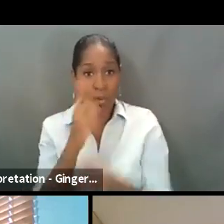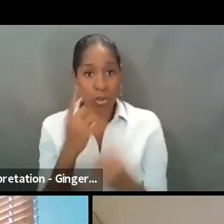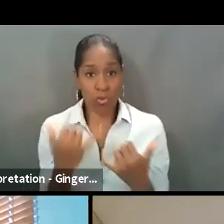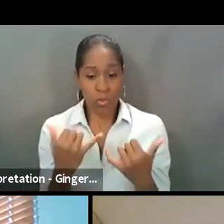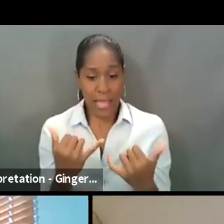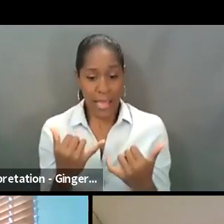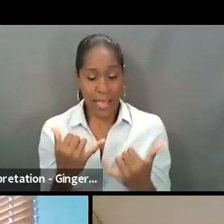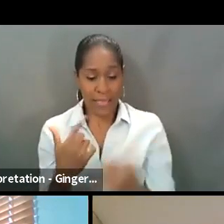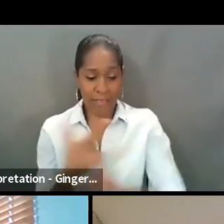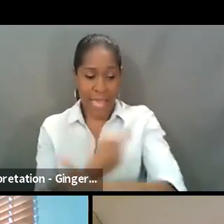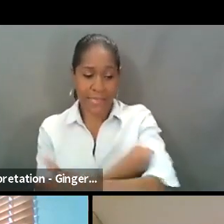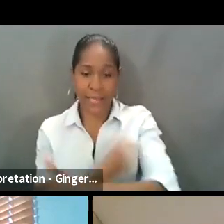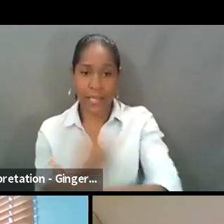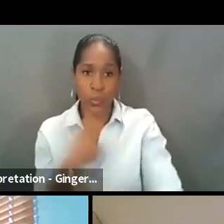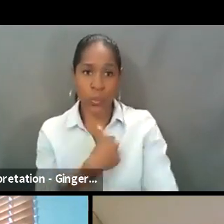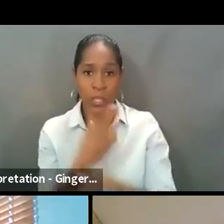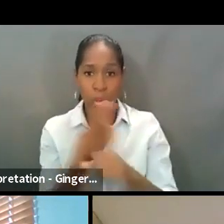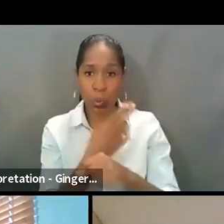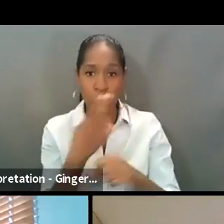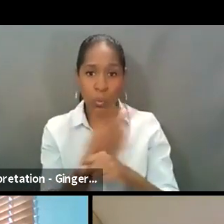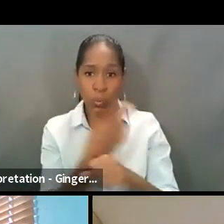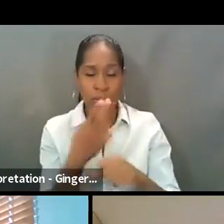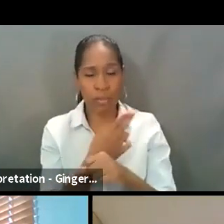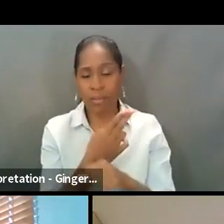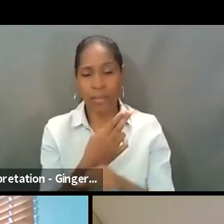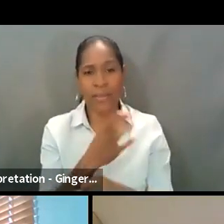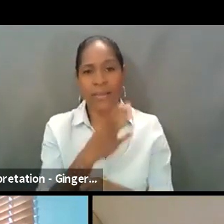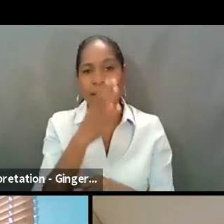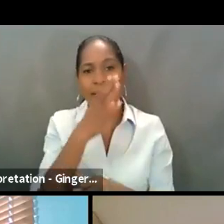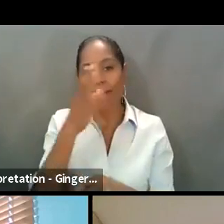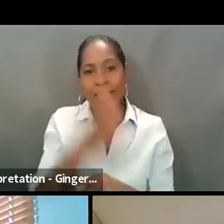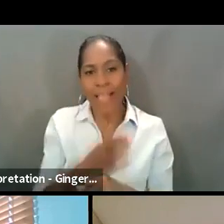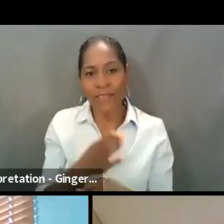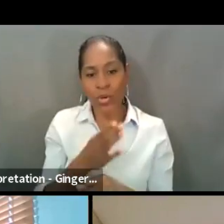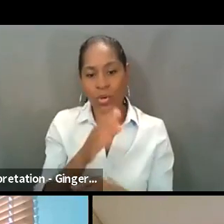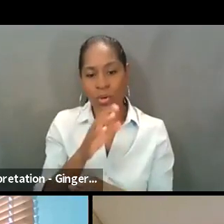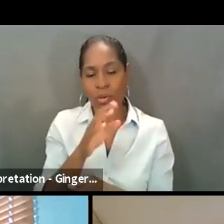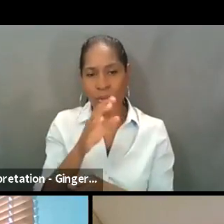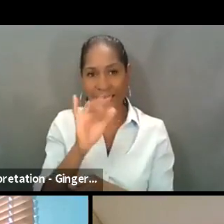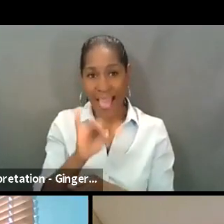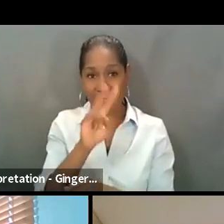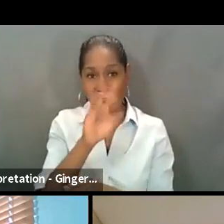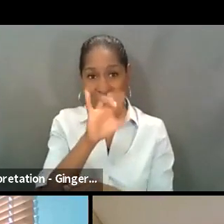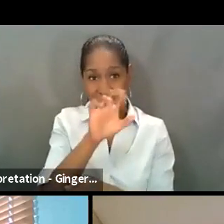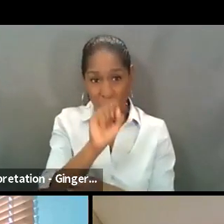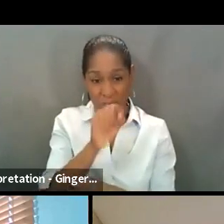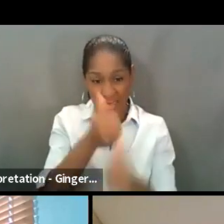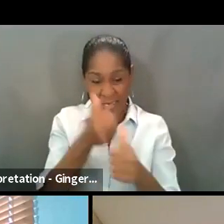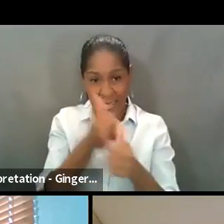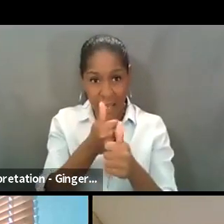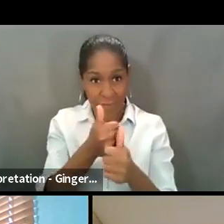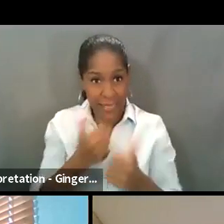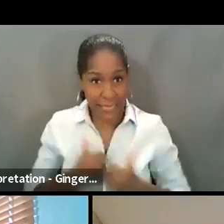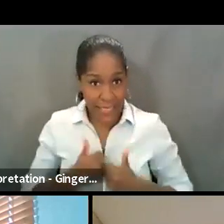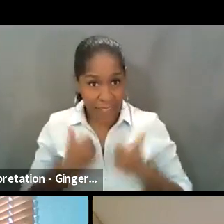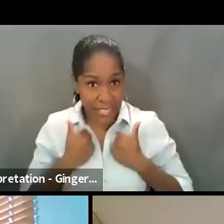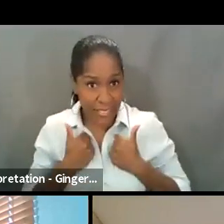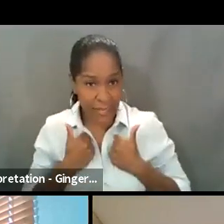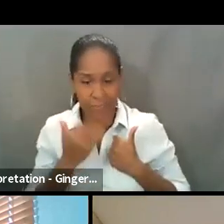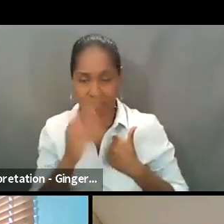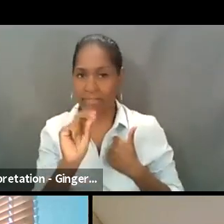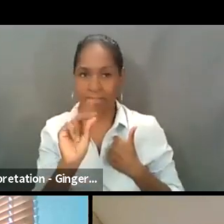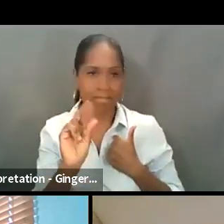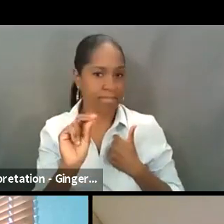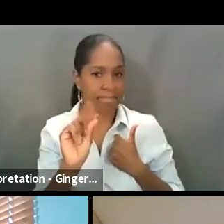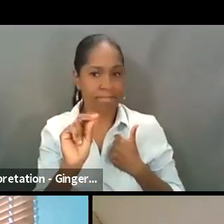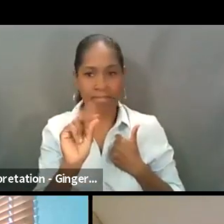are rarely ever the live virus. So you're just getting like a little piece of it. Maybe there are proteins